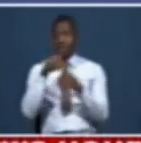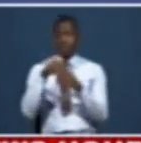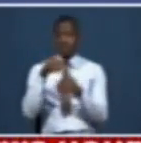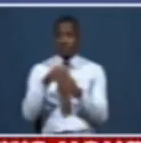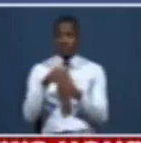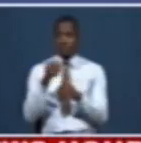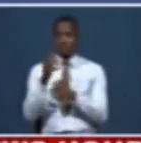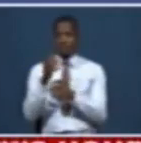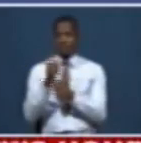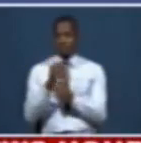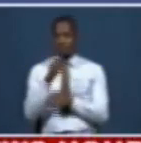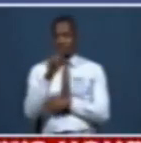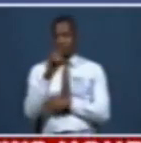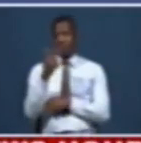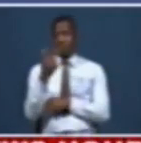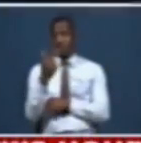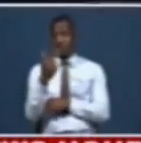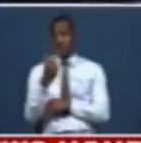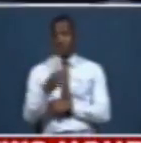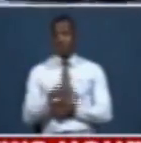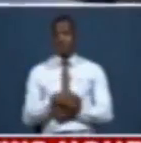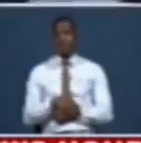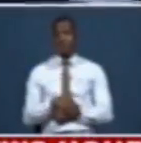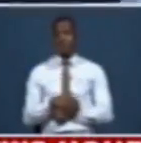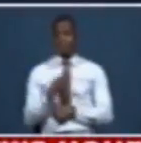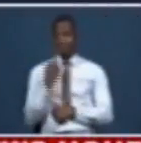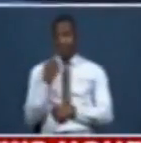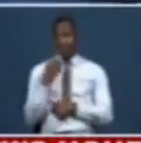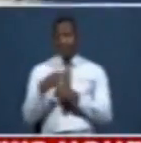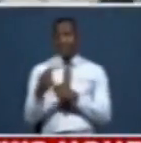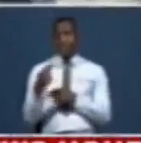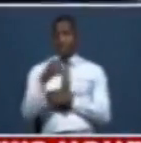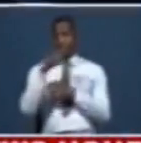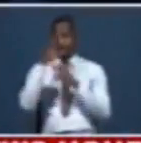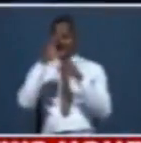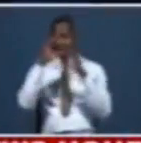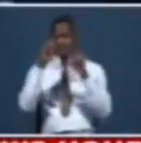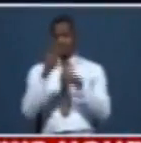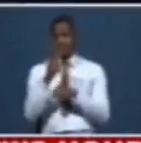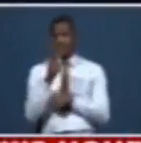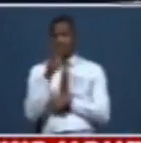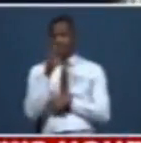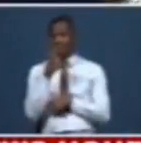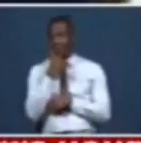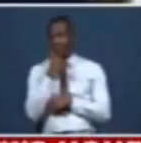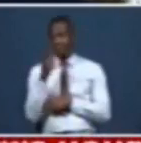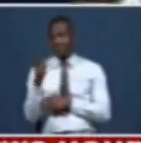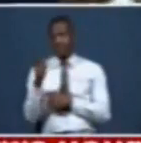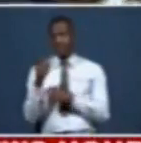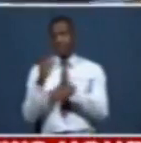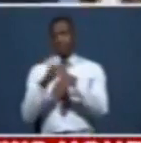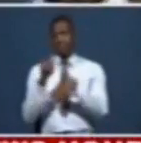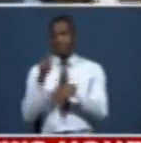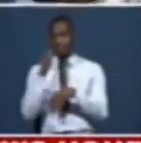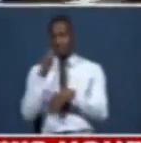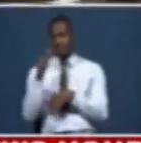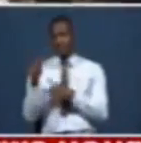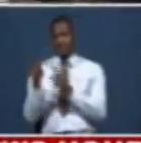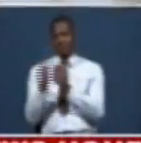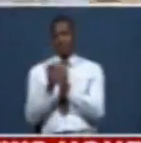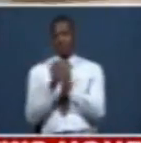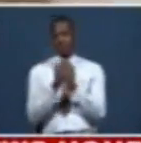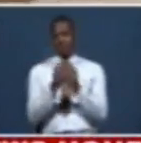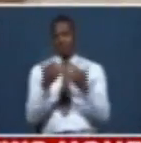in achieving the Sustainable Development Goals. Earlier in the day, President Akufo-Addo called on Madame Toni Troing,